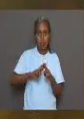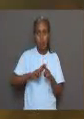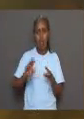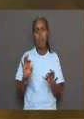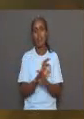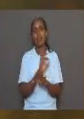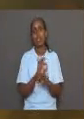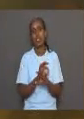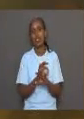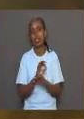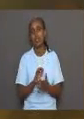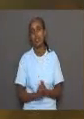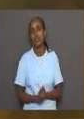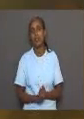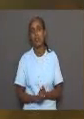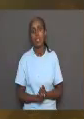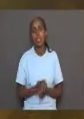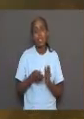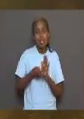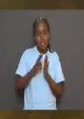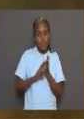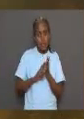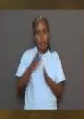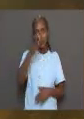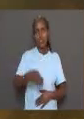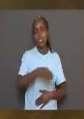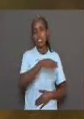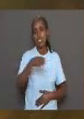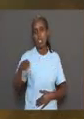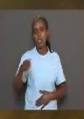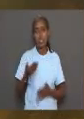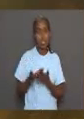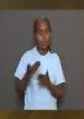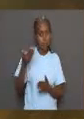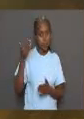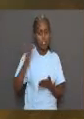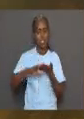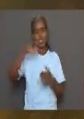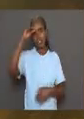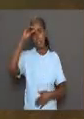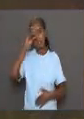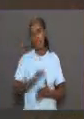functions, let us review the graphs you have previously learned.